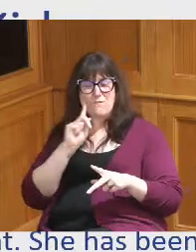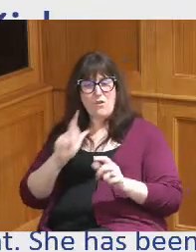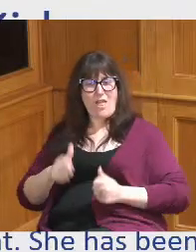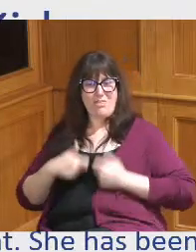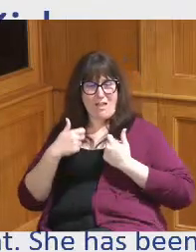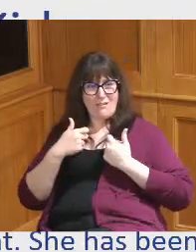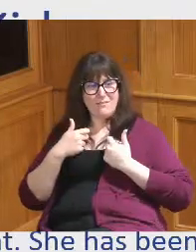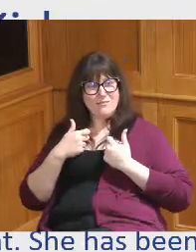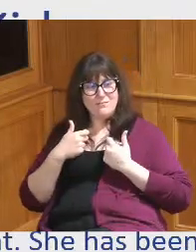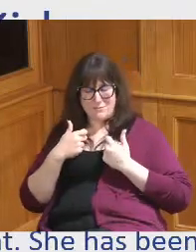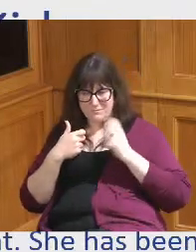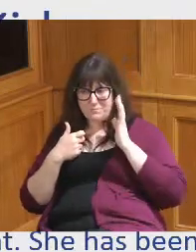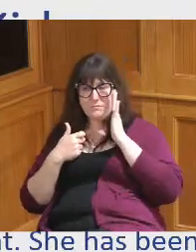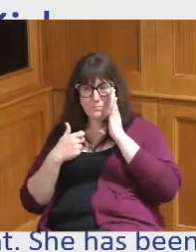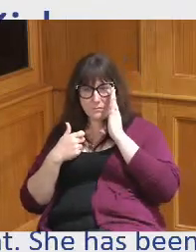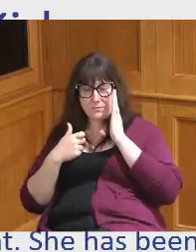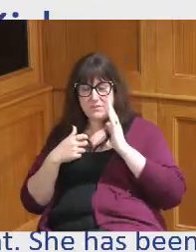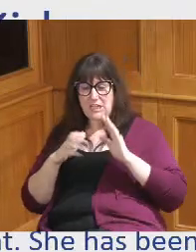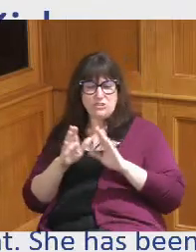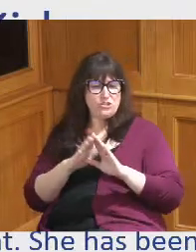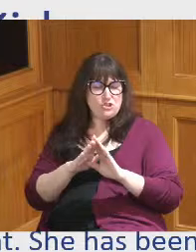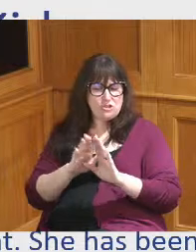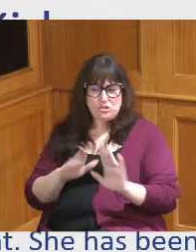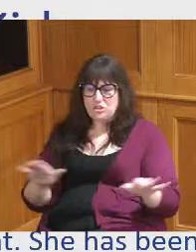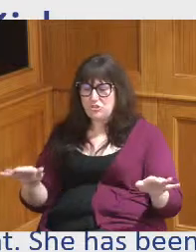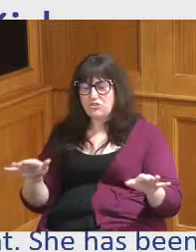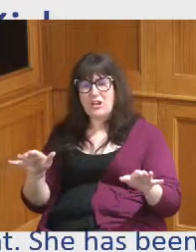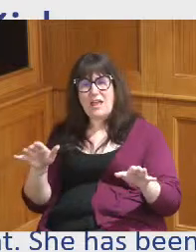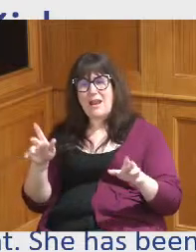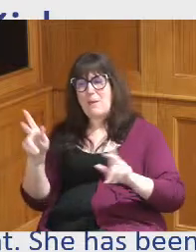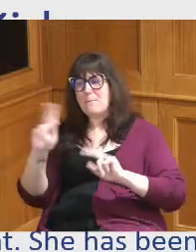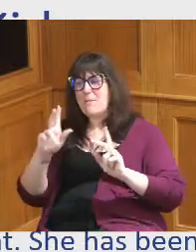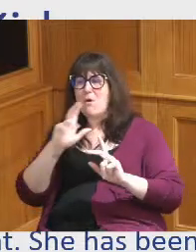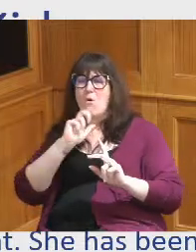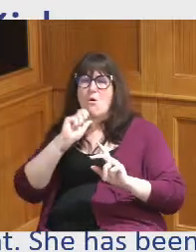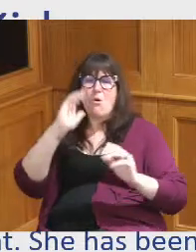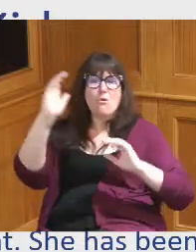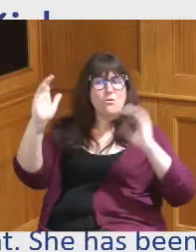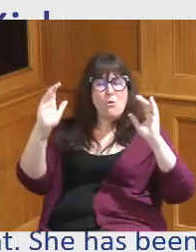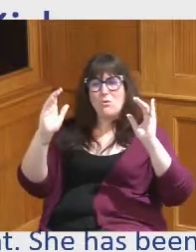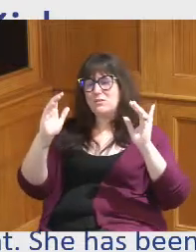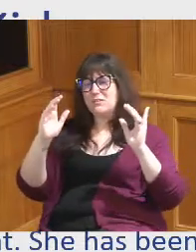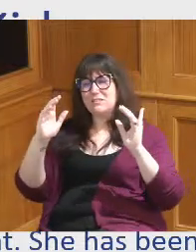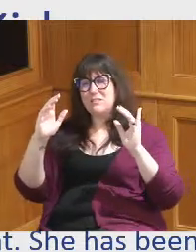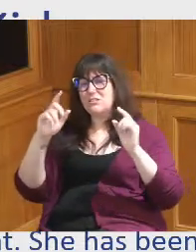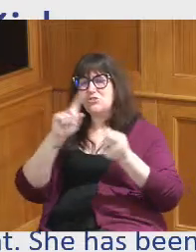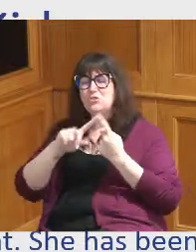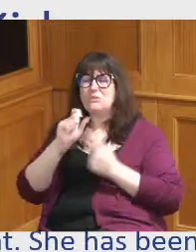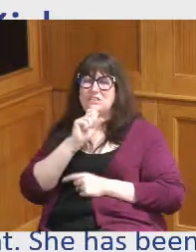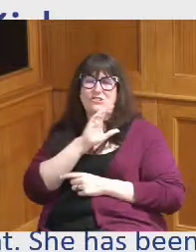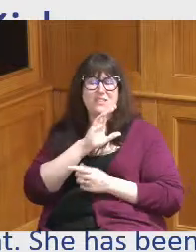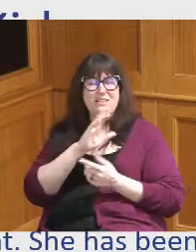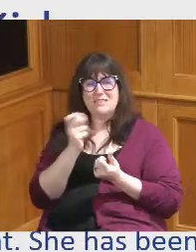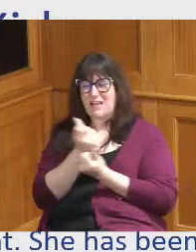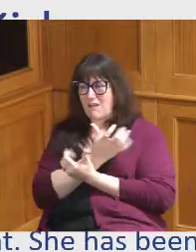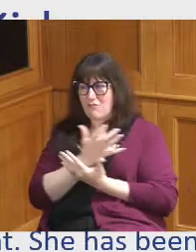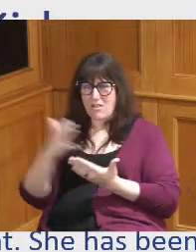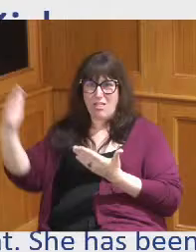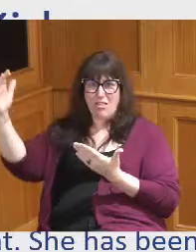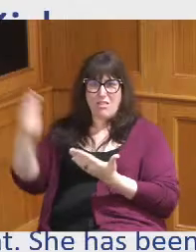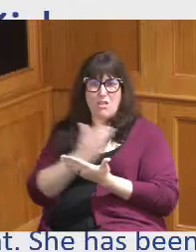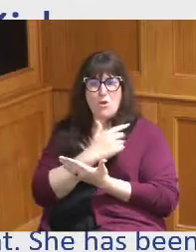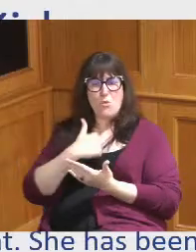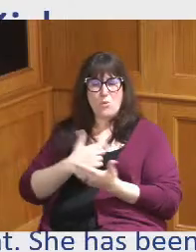all the families, children, 20-something-year-olds, all the way up to 70-year-old something-olds that we work with, this